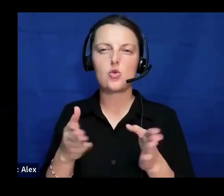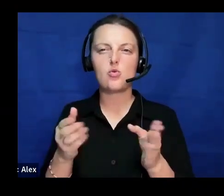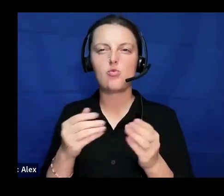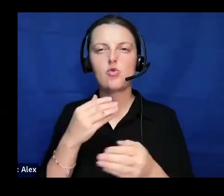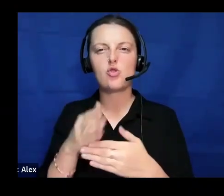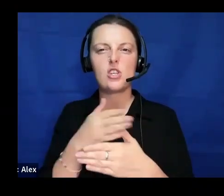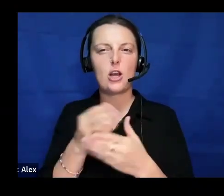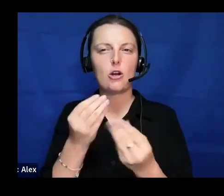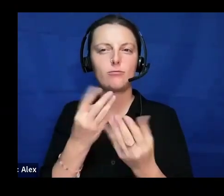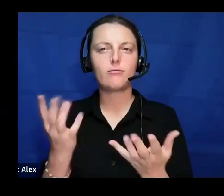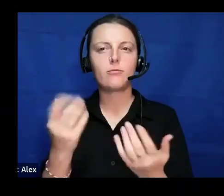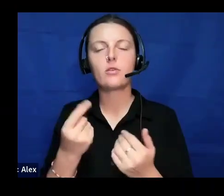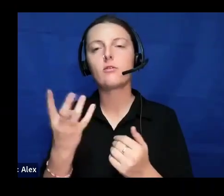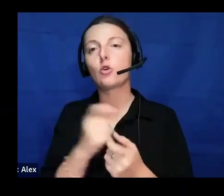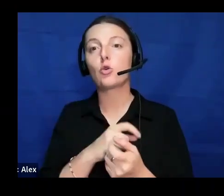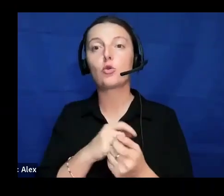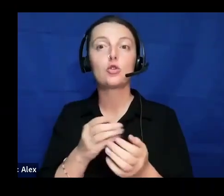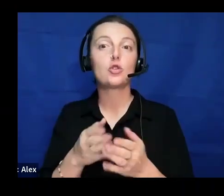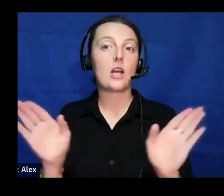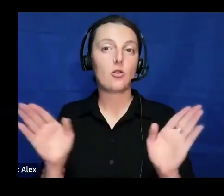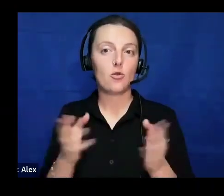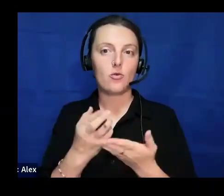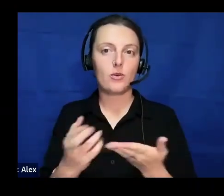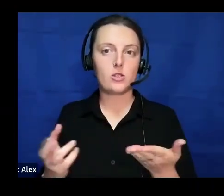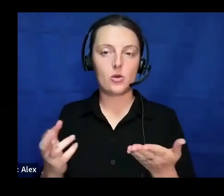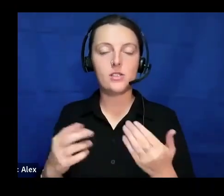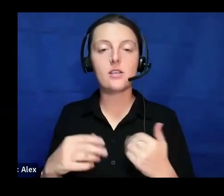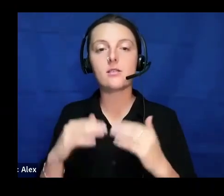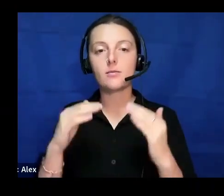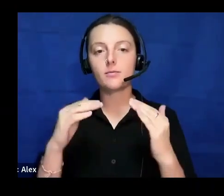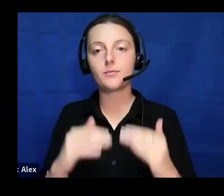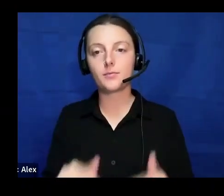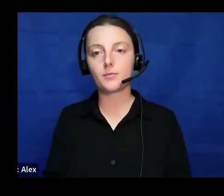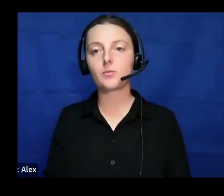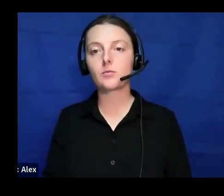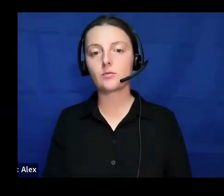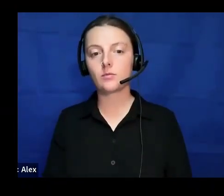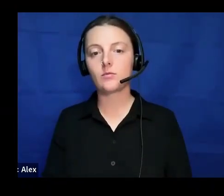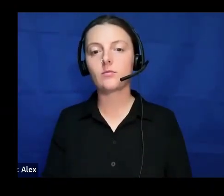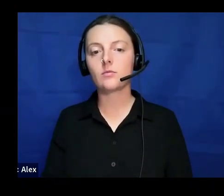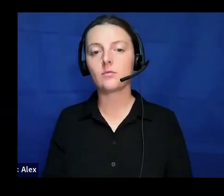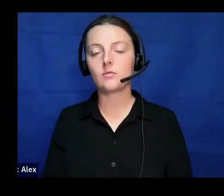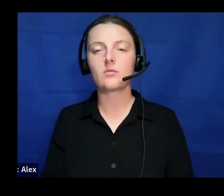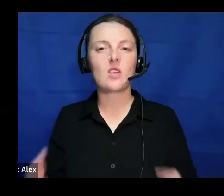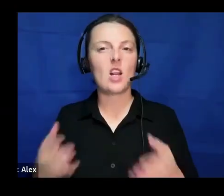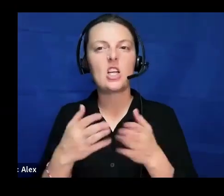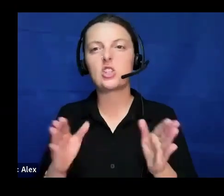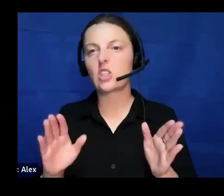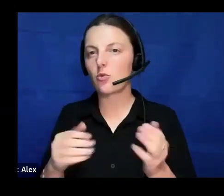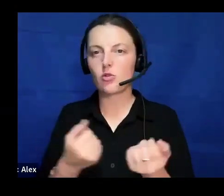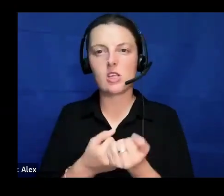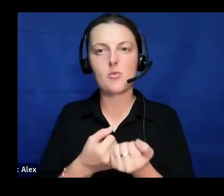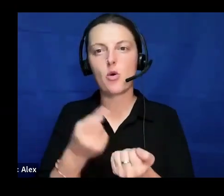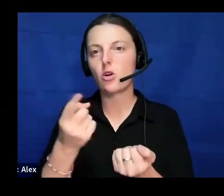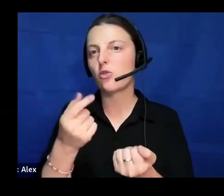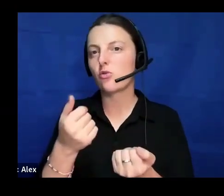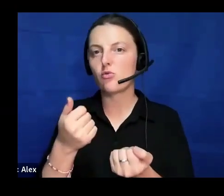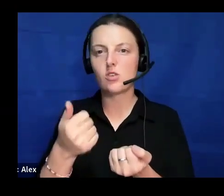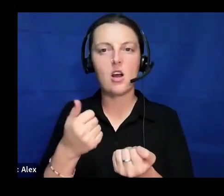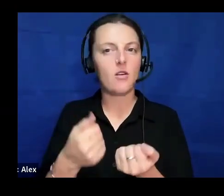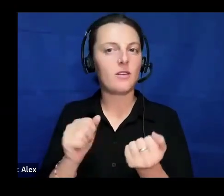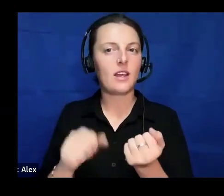to suicide or crisis prevention, but just some general support that you yourself can utilize or someone that you